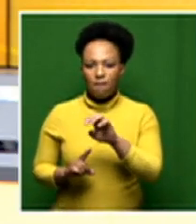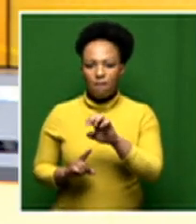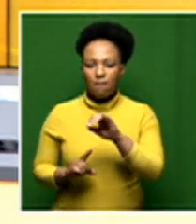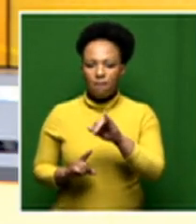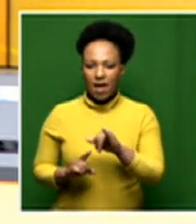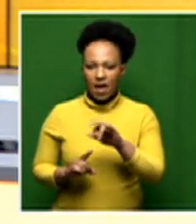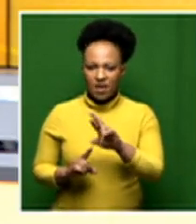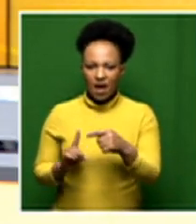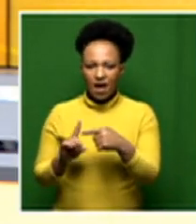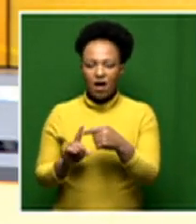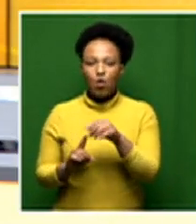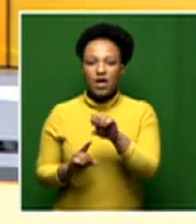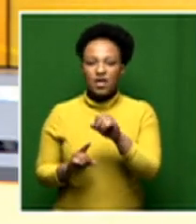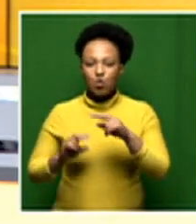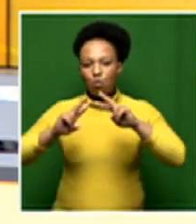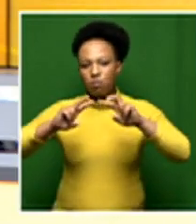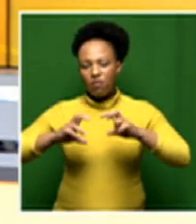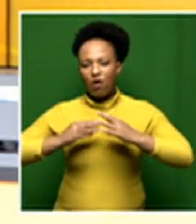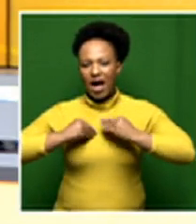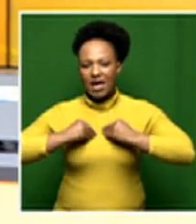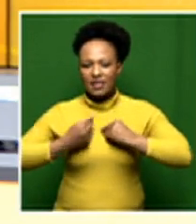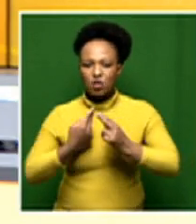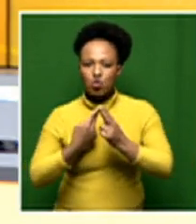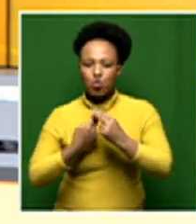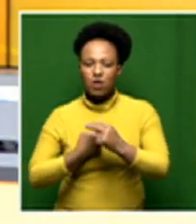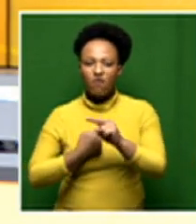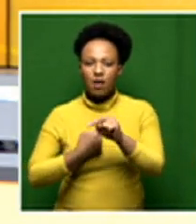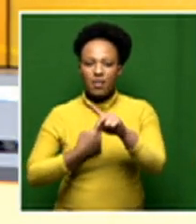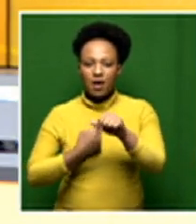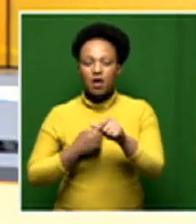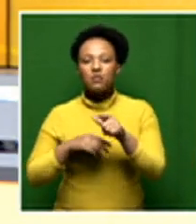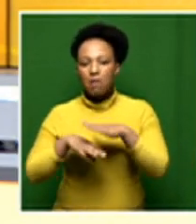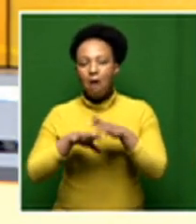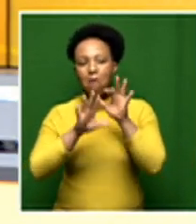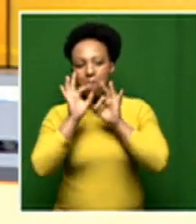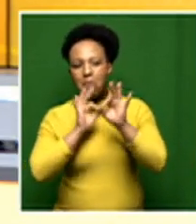and the Asset Forfeiture Unit at the National Prosecuting Authority, talking to us more about the